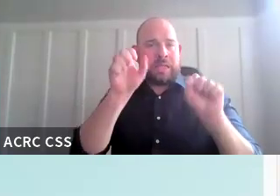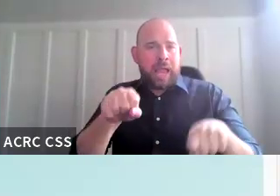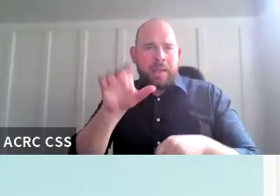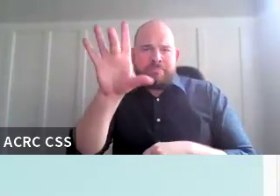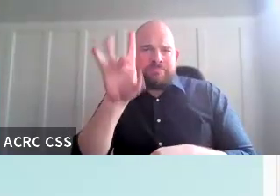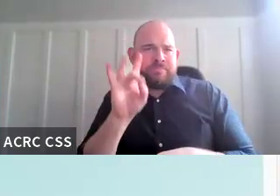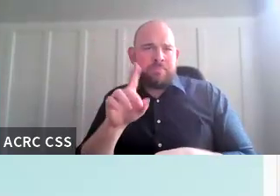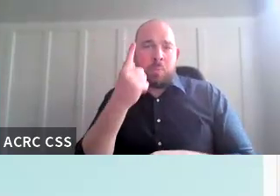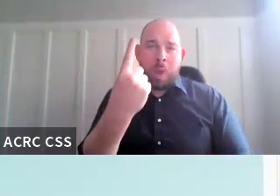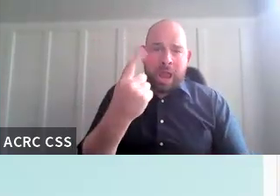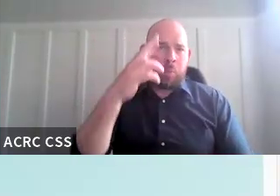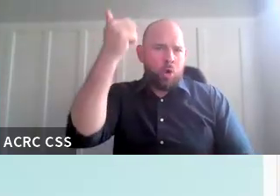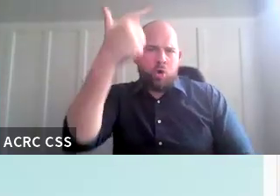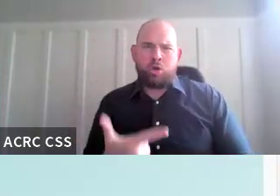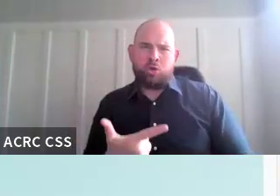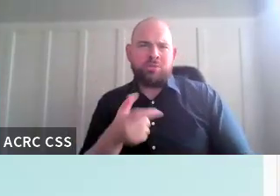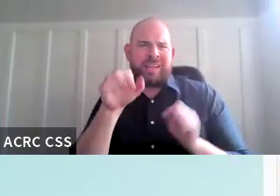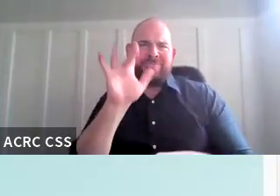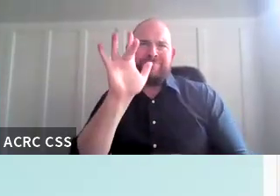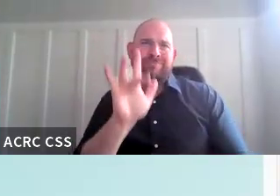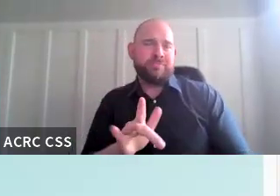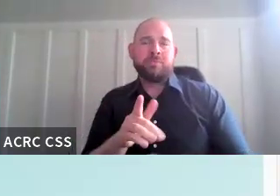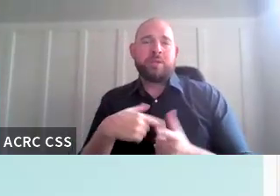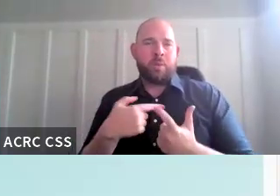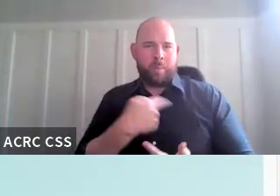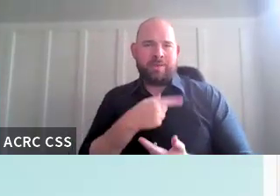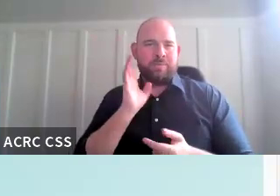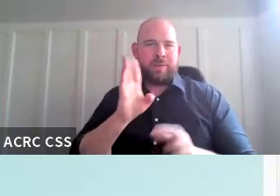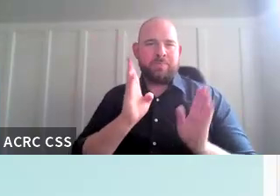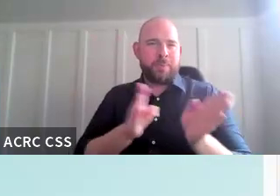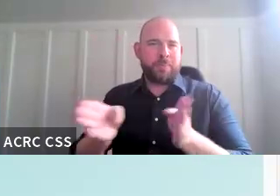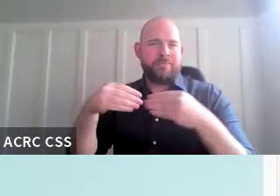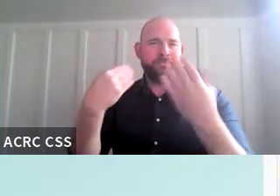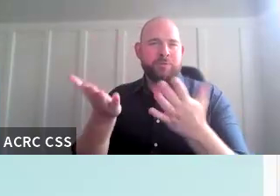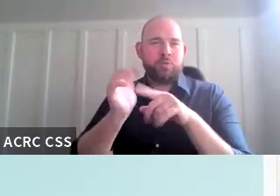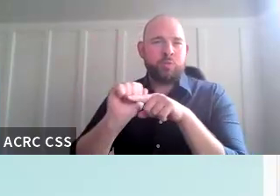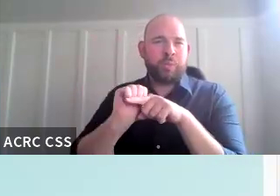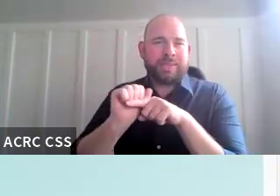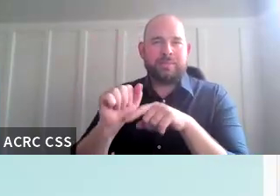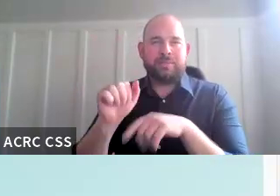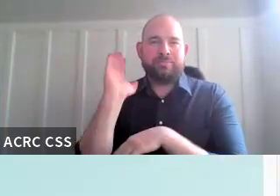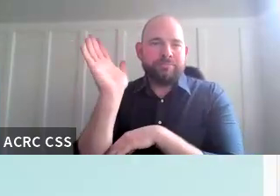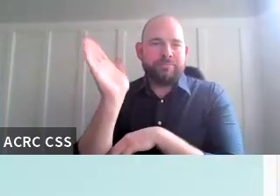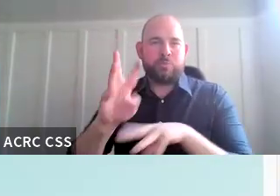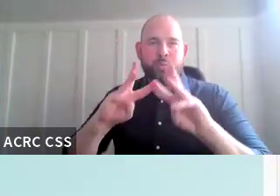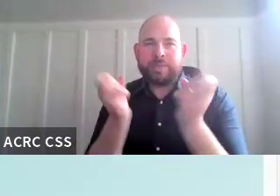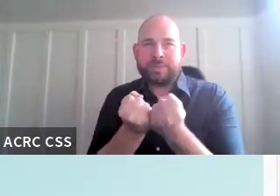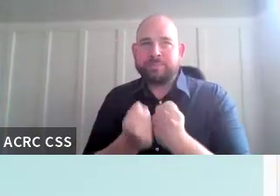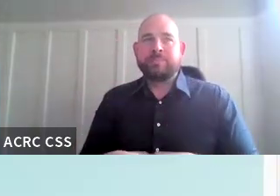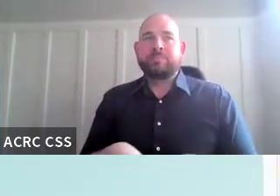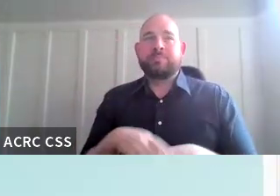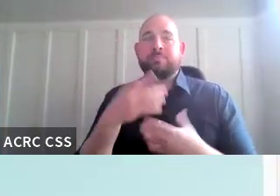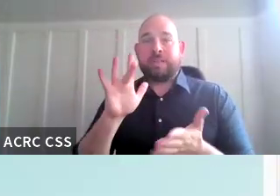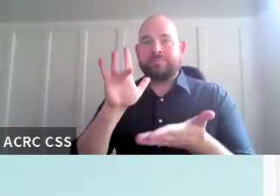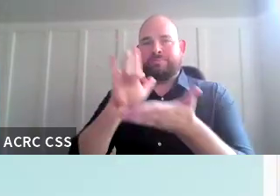kit with including those cards. So you can pick more than one option if you'd like, but we'd like to be